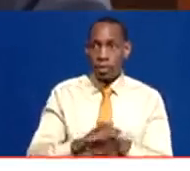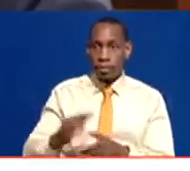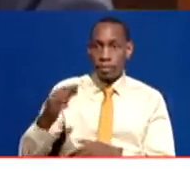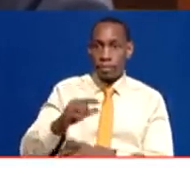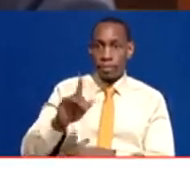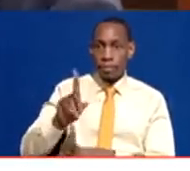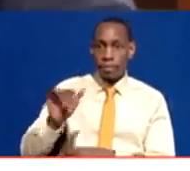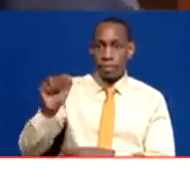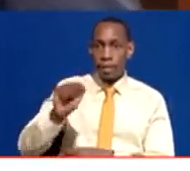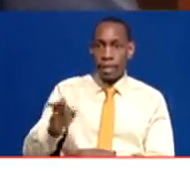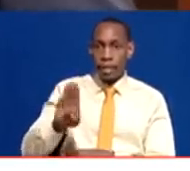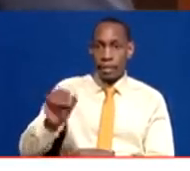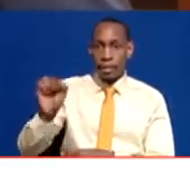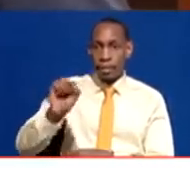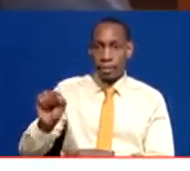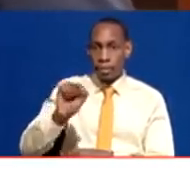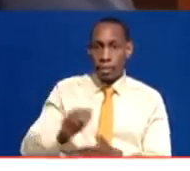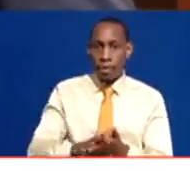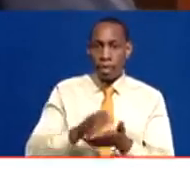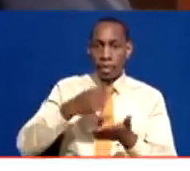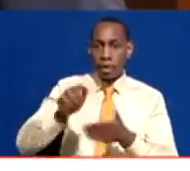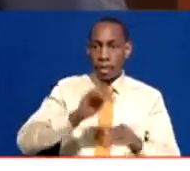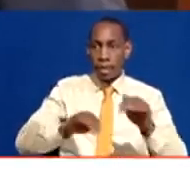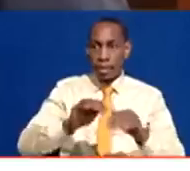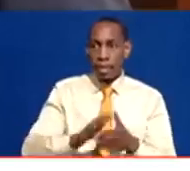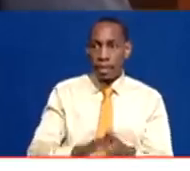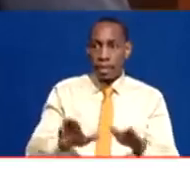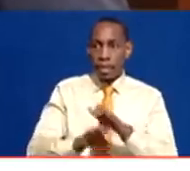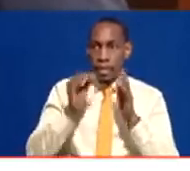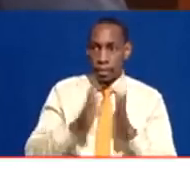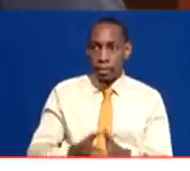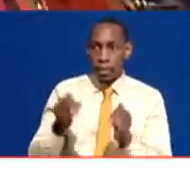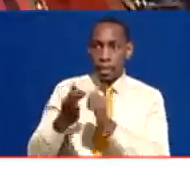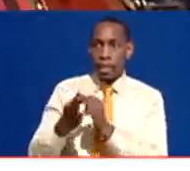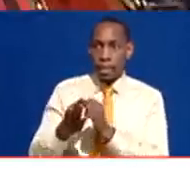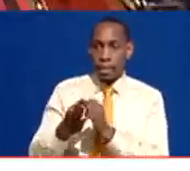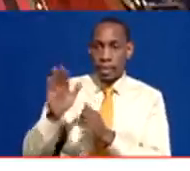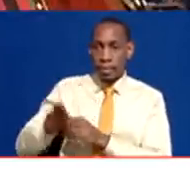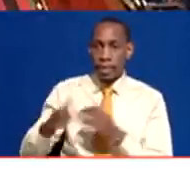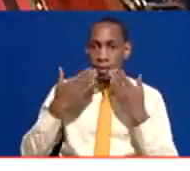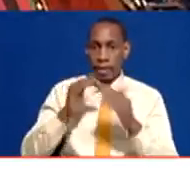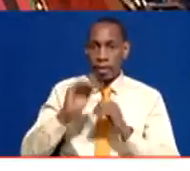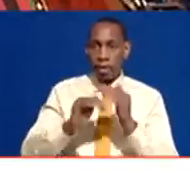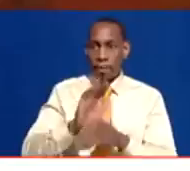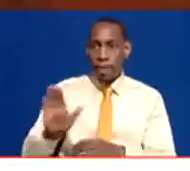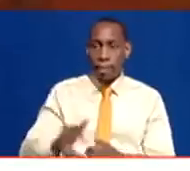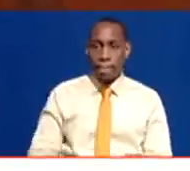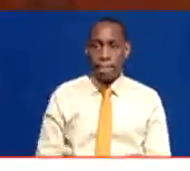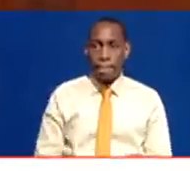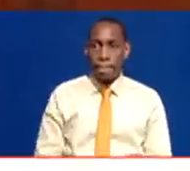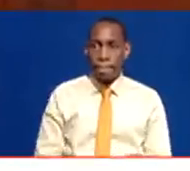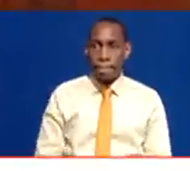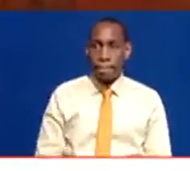Gladys Boss-Cholet as the duly elected Deputy Speaker of the 13th Parliament. Thank you, all of you.